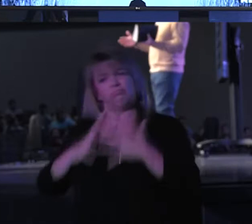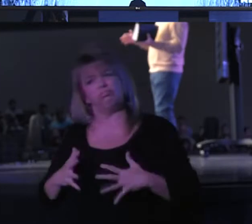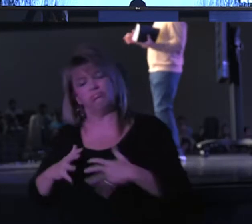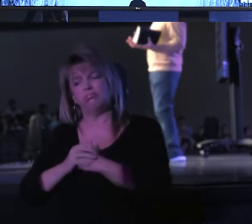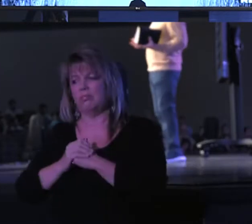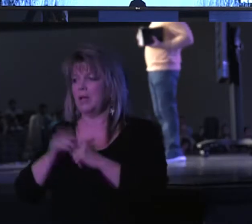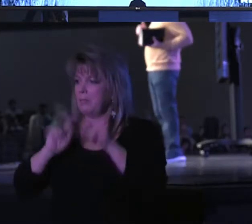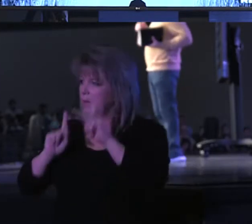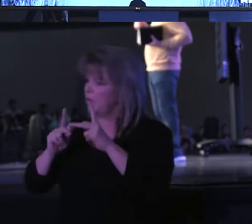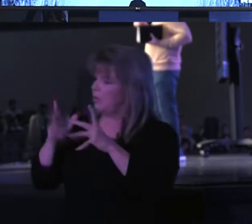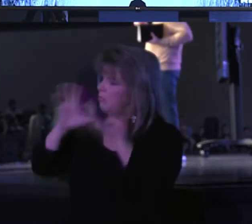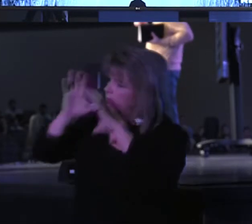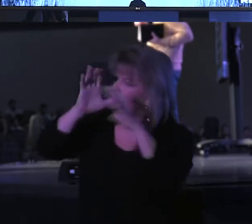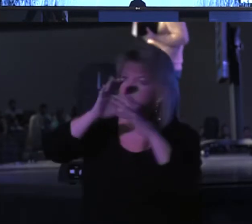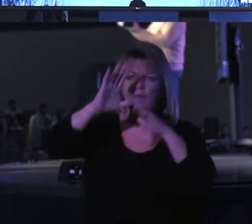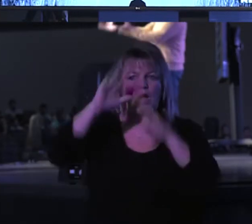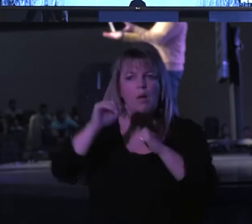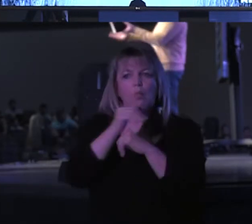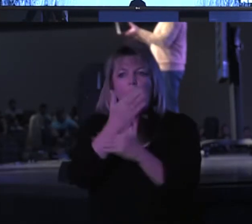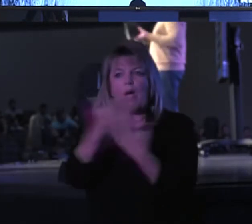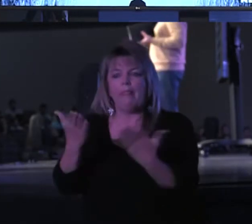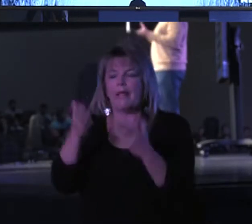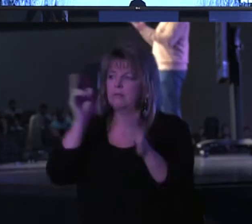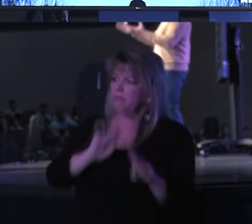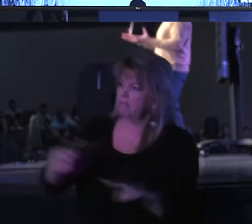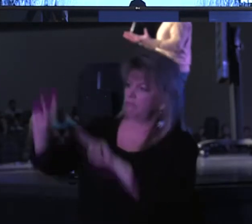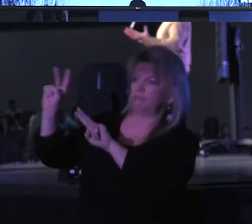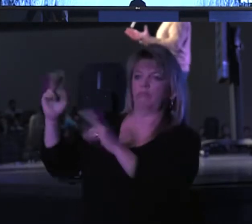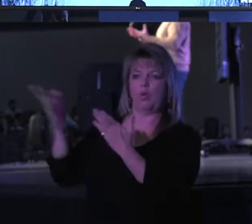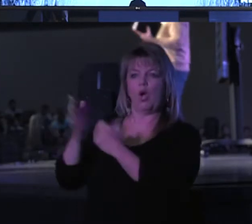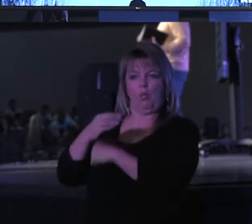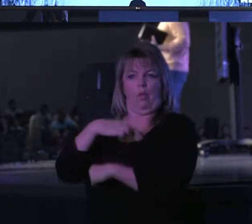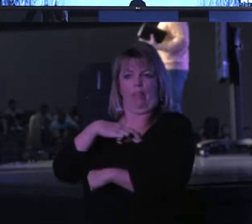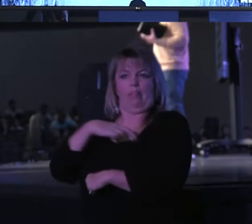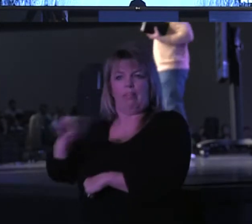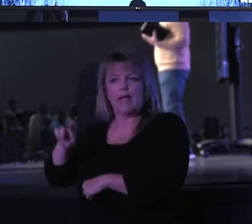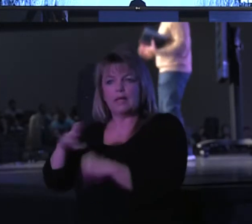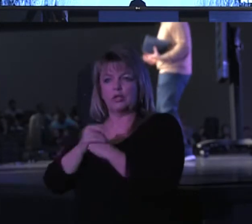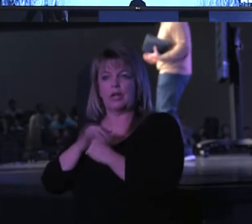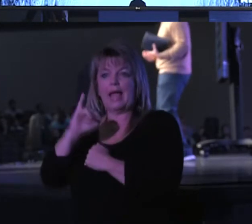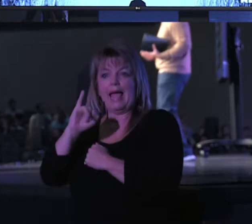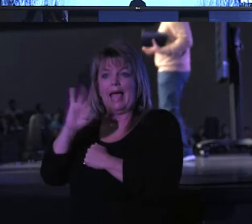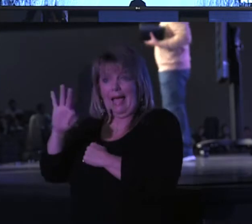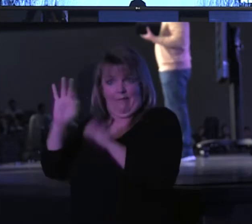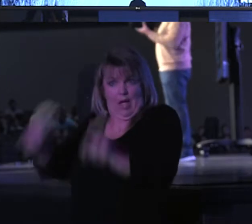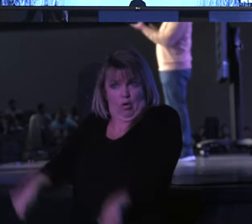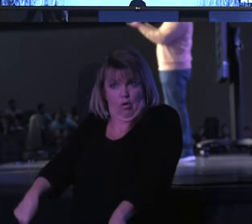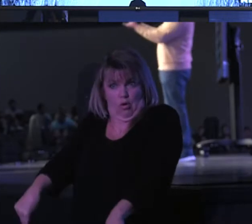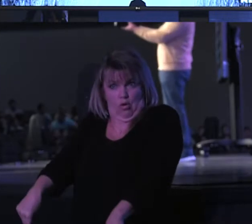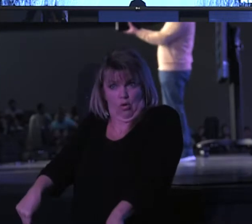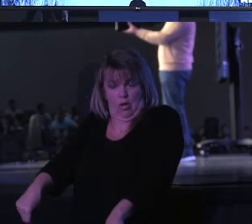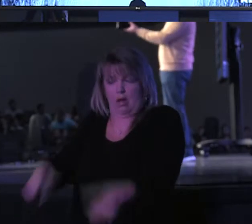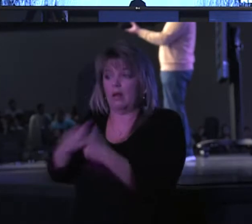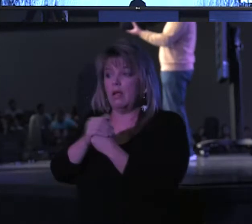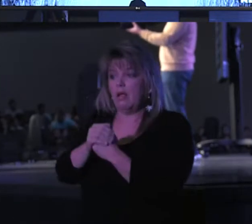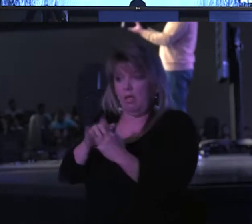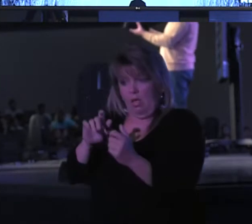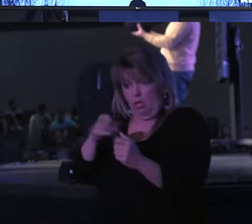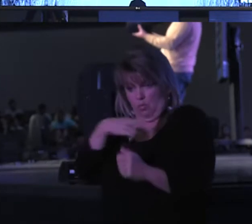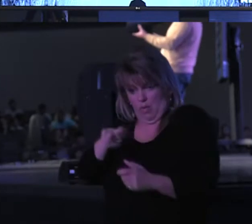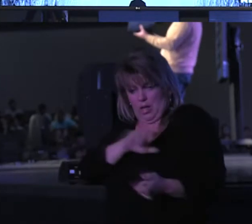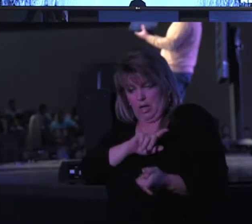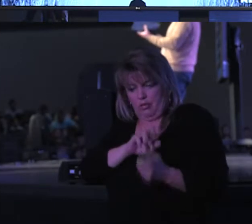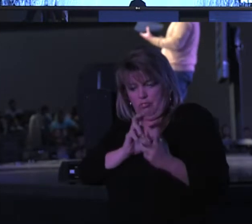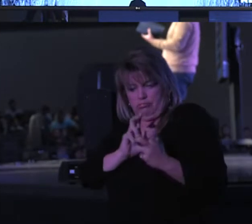for hope. And one of the things that they looked to was religion, if they could turn the religion